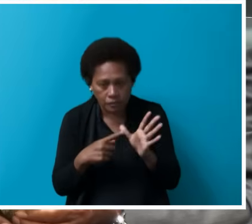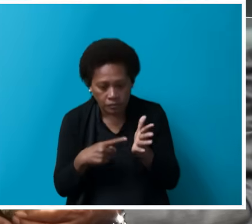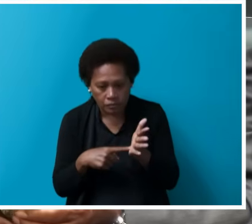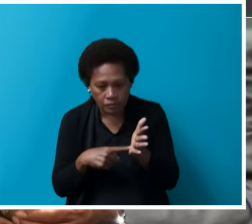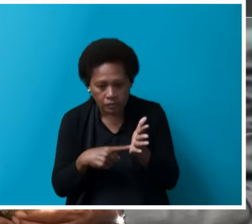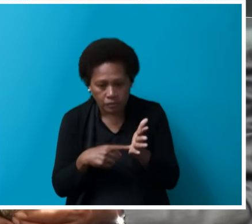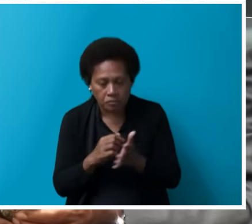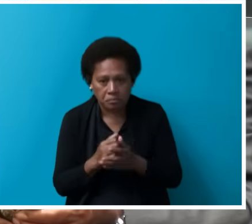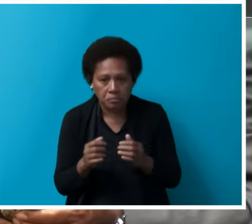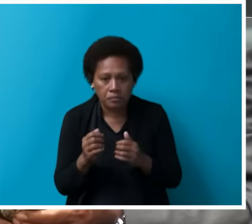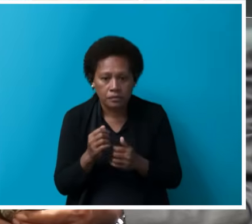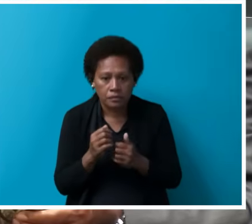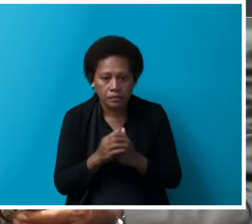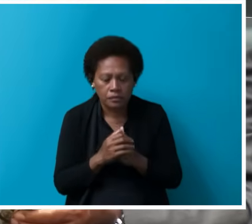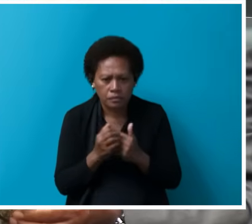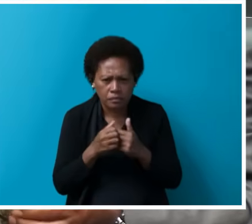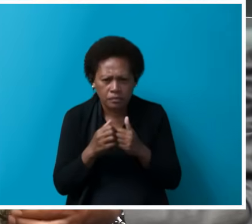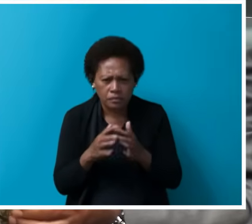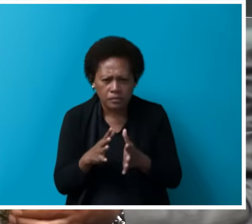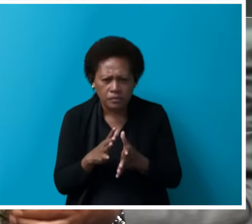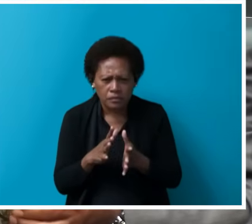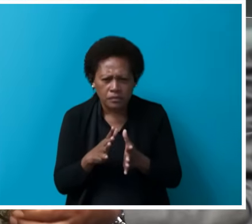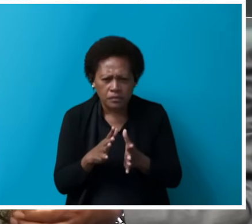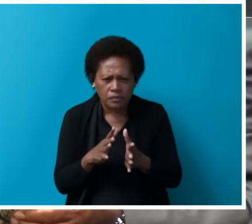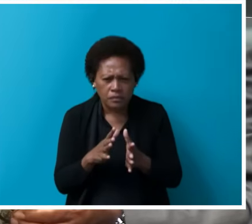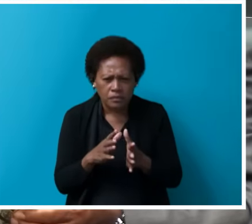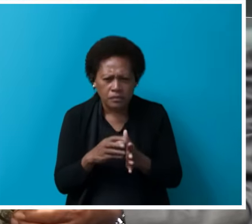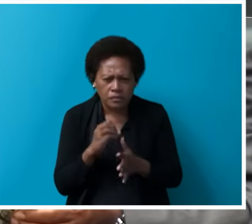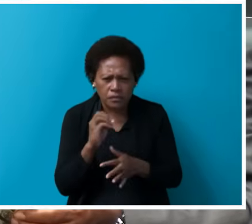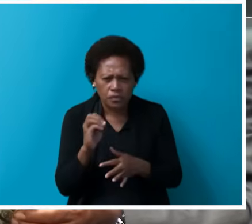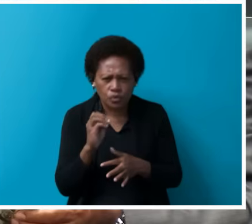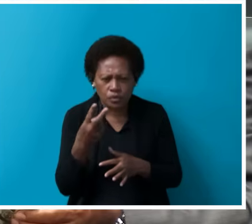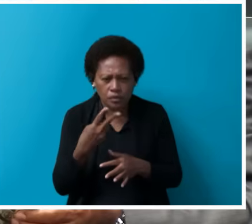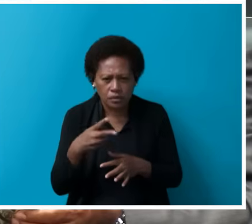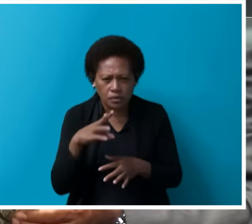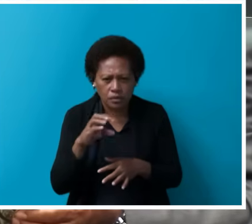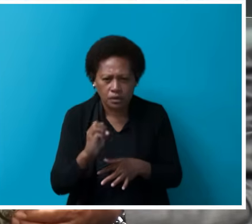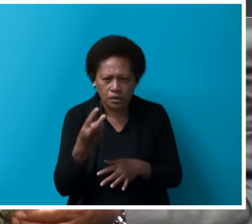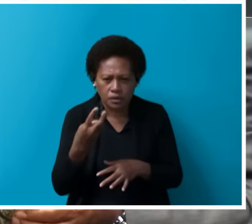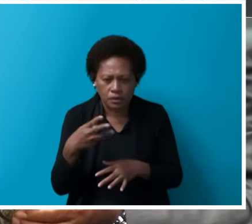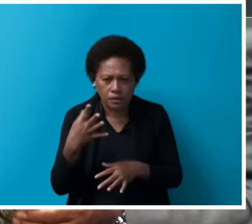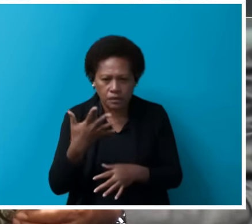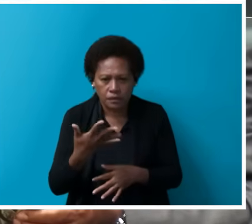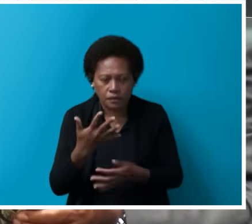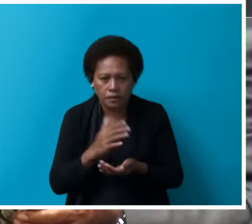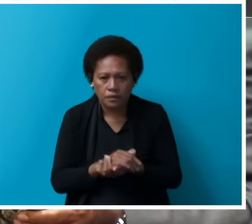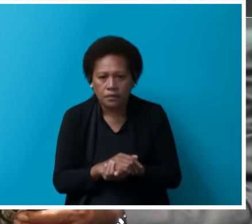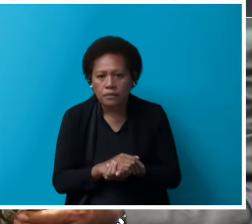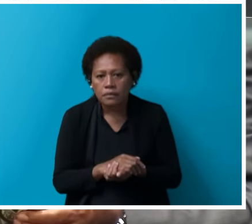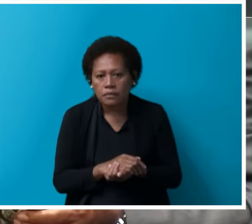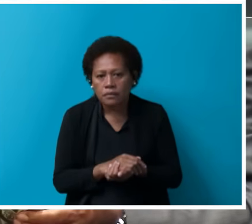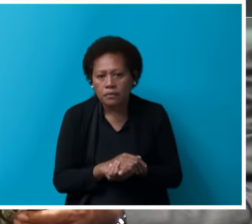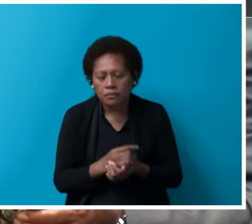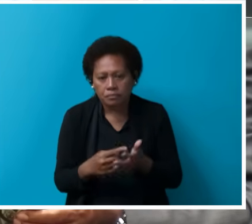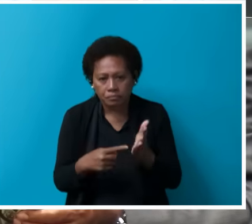1st of August 2025. Mr. Speaker said, had we retained the existing VAT and tax structure, the tax revenues would